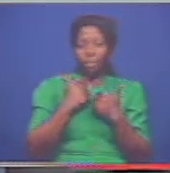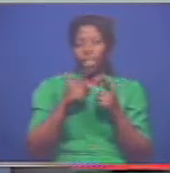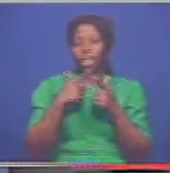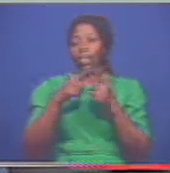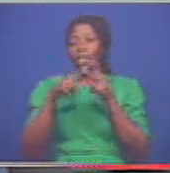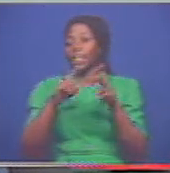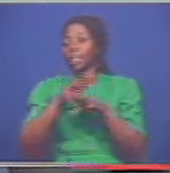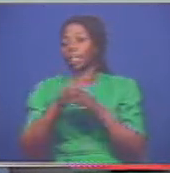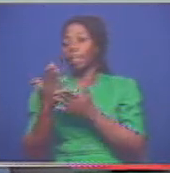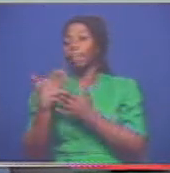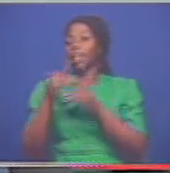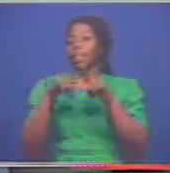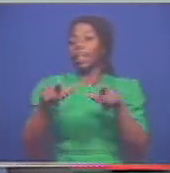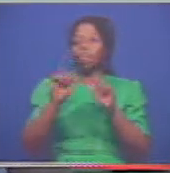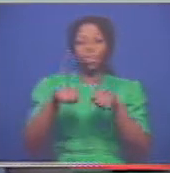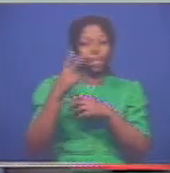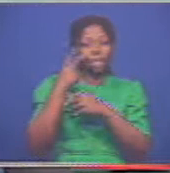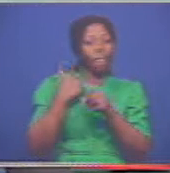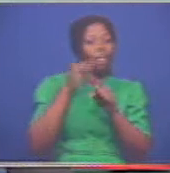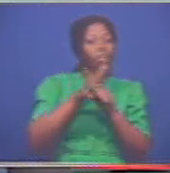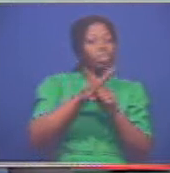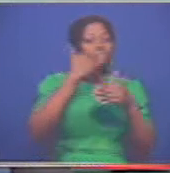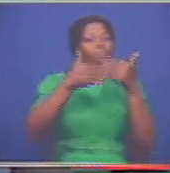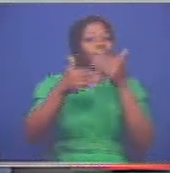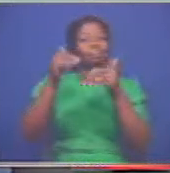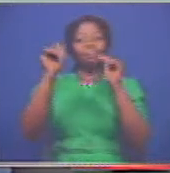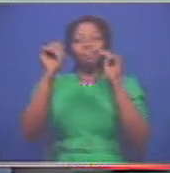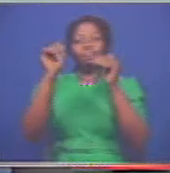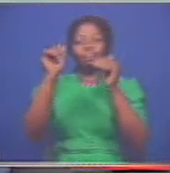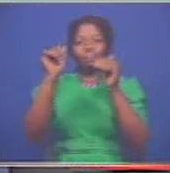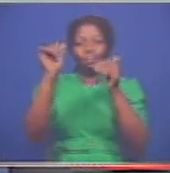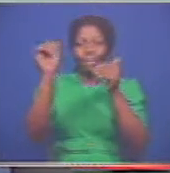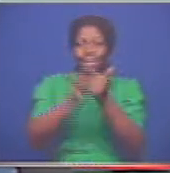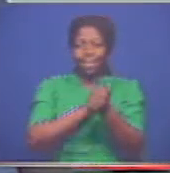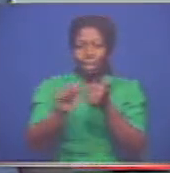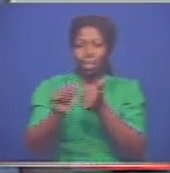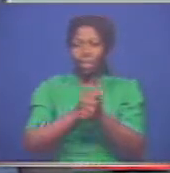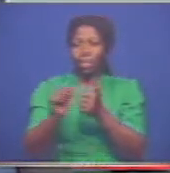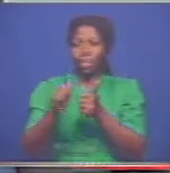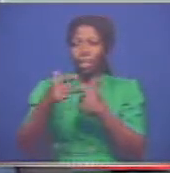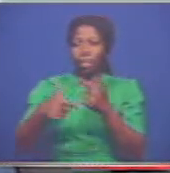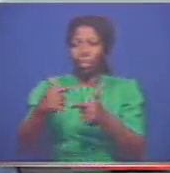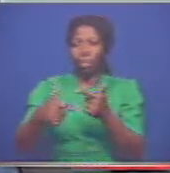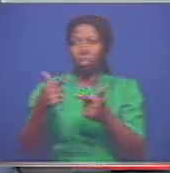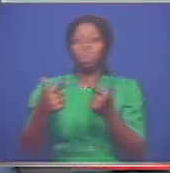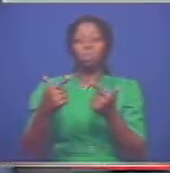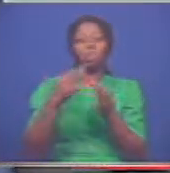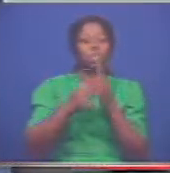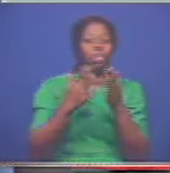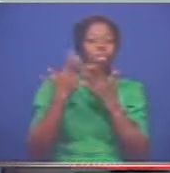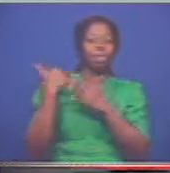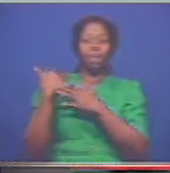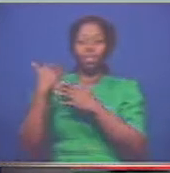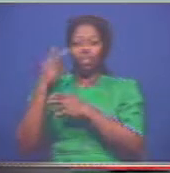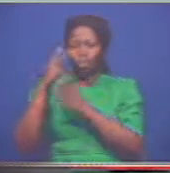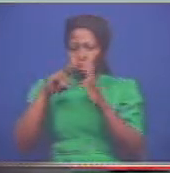a lot of demolition taking place, telling me that this war is possible. If you go back and check what has been grabbed over the years, it's possible to